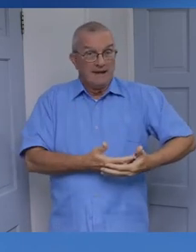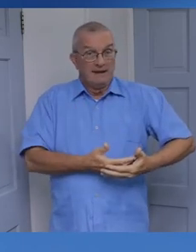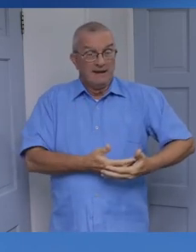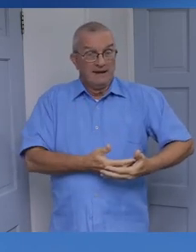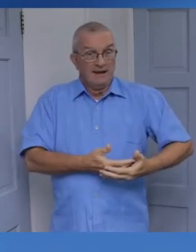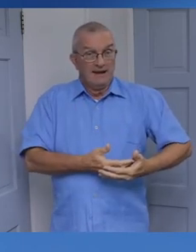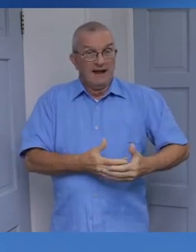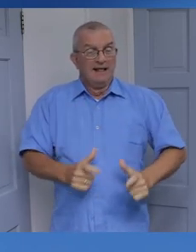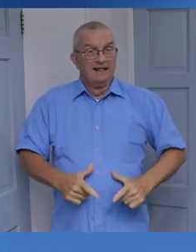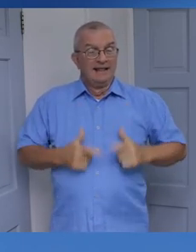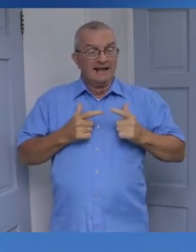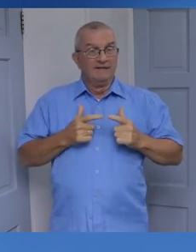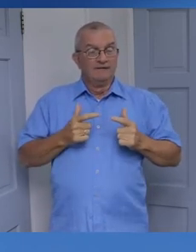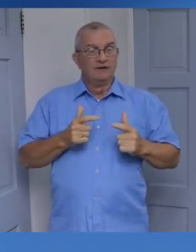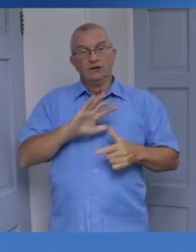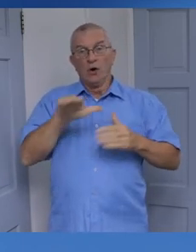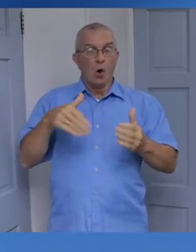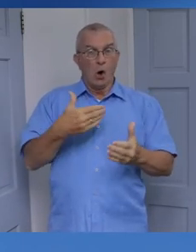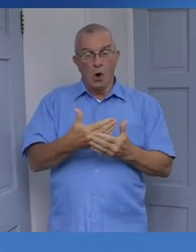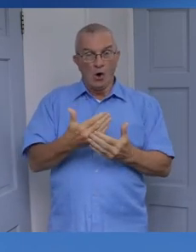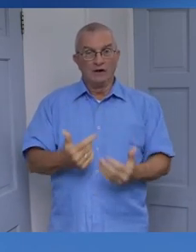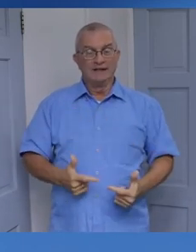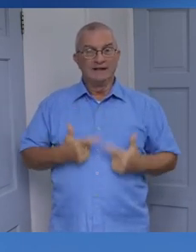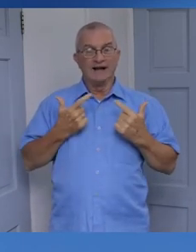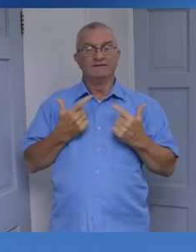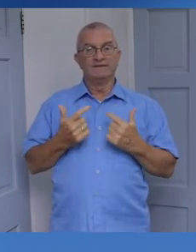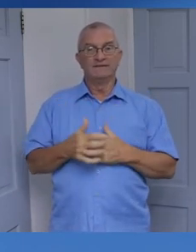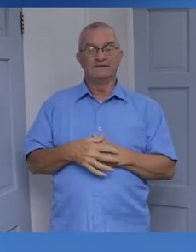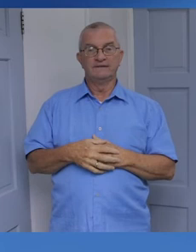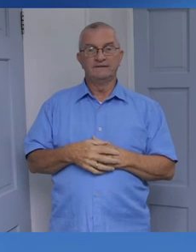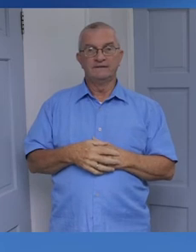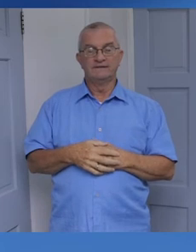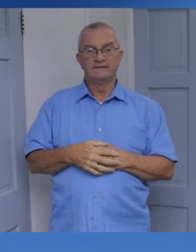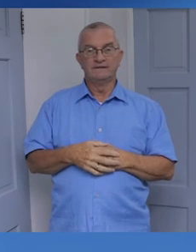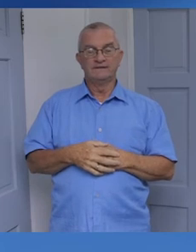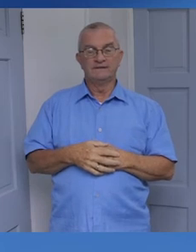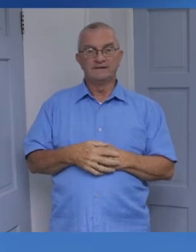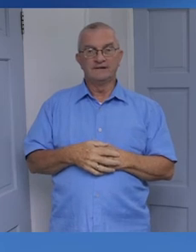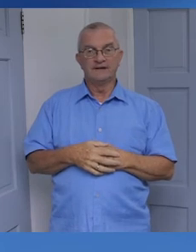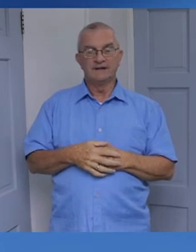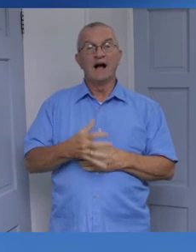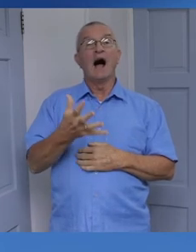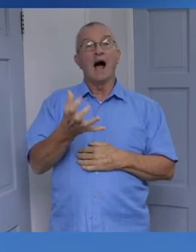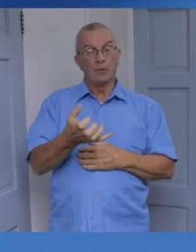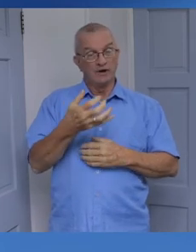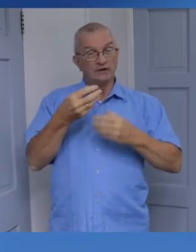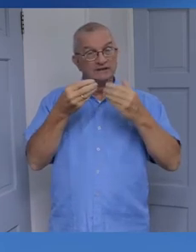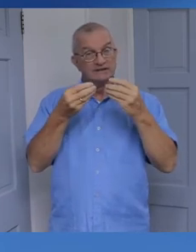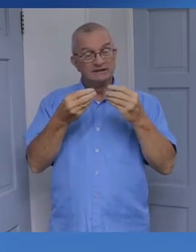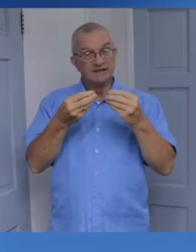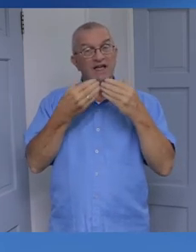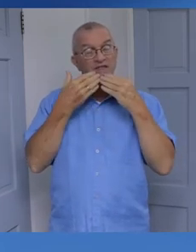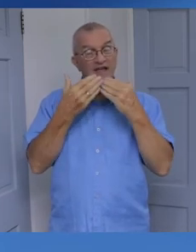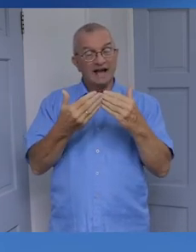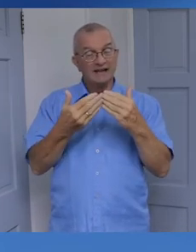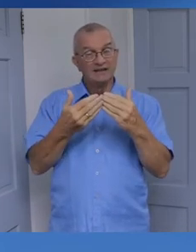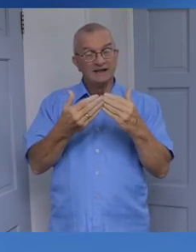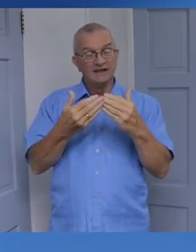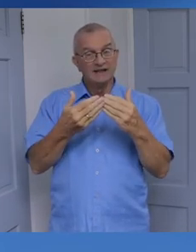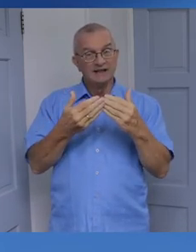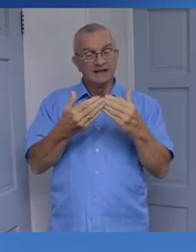fulfilled, happy life. I want to especially thank the executive members of the